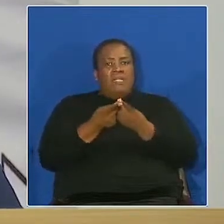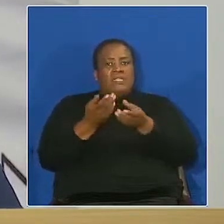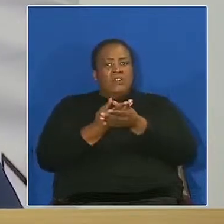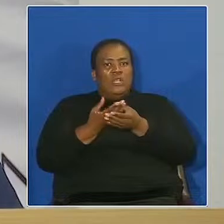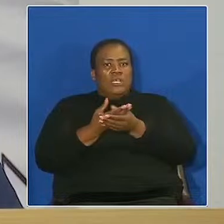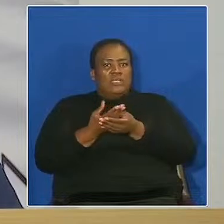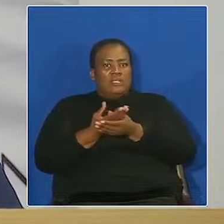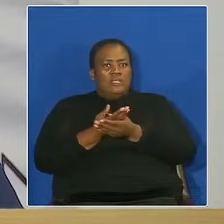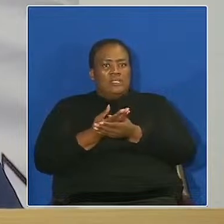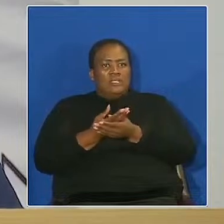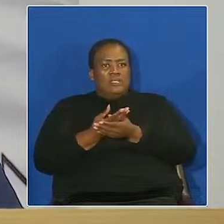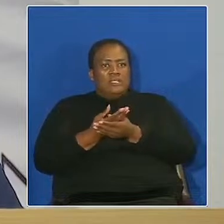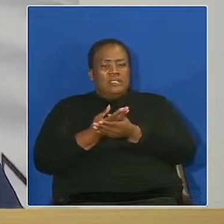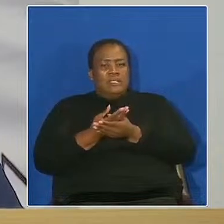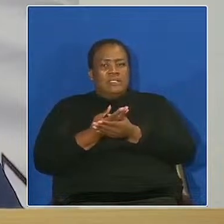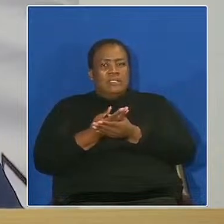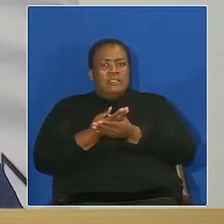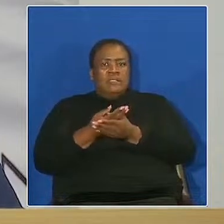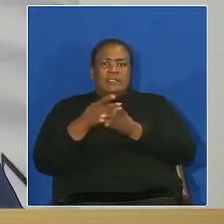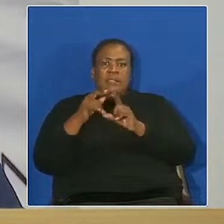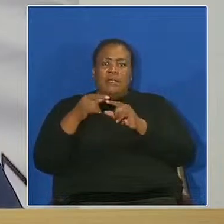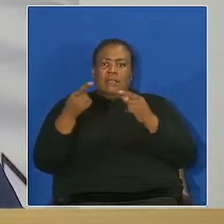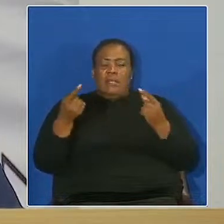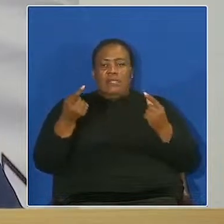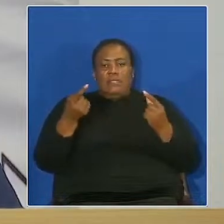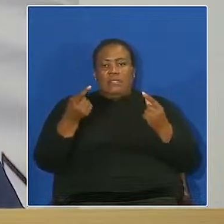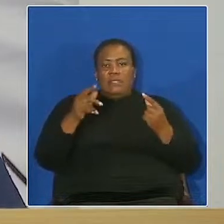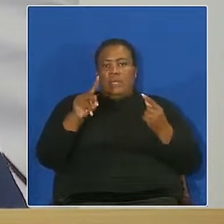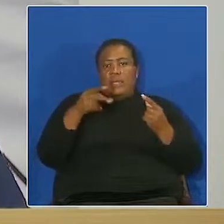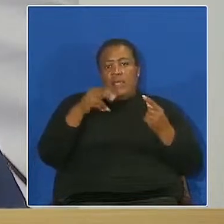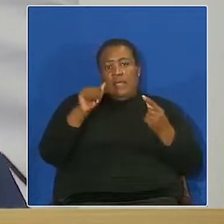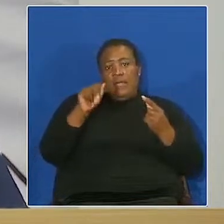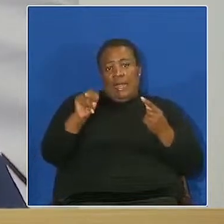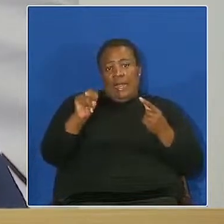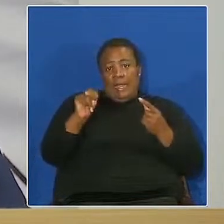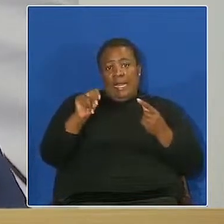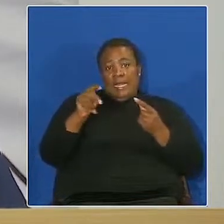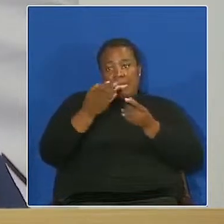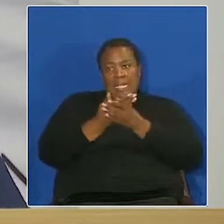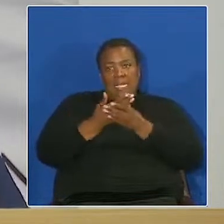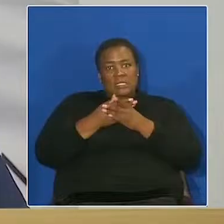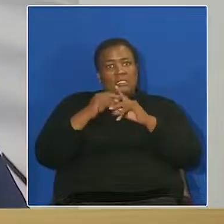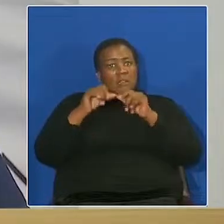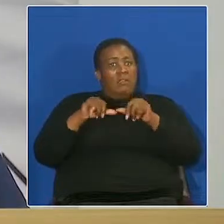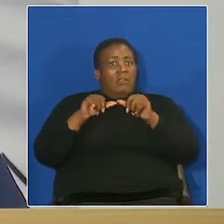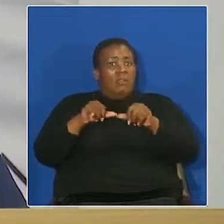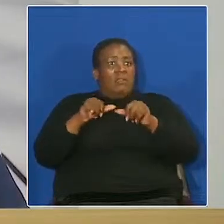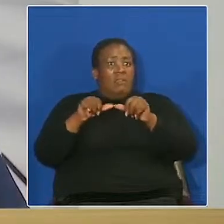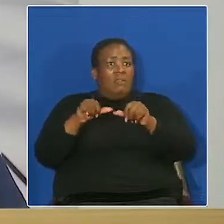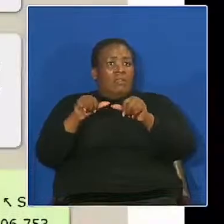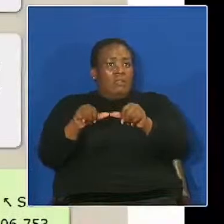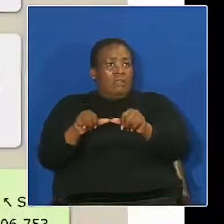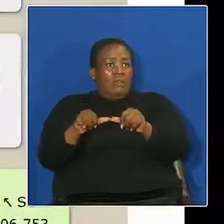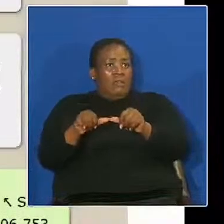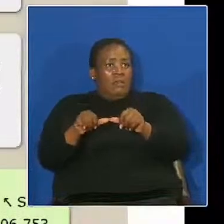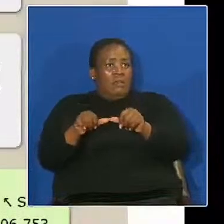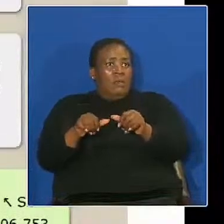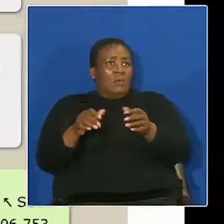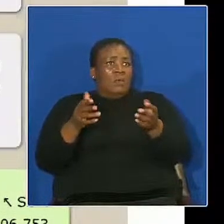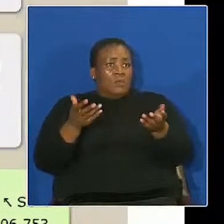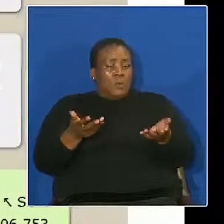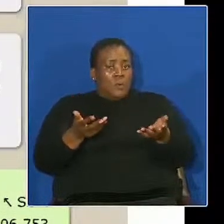case against Major General Khan was ongoing. So one can then